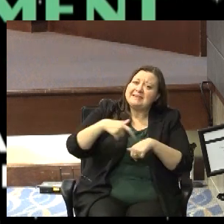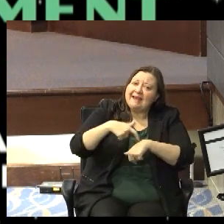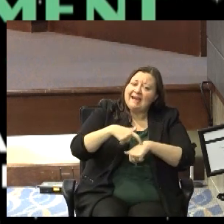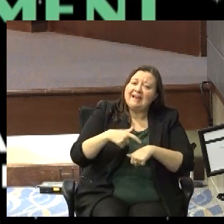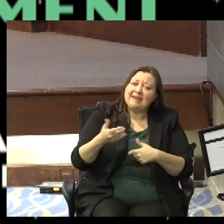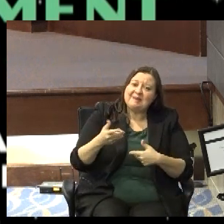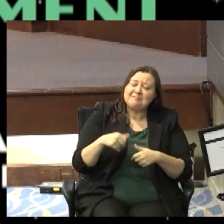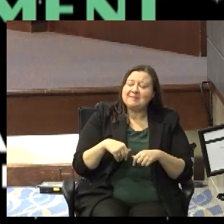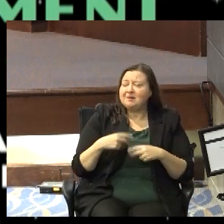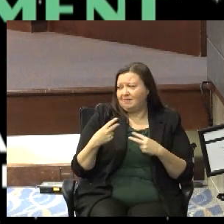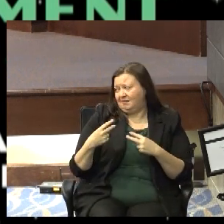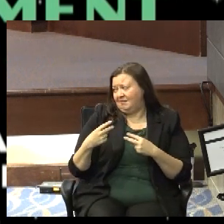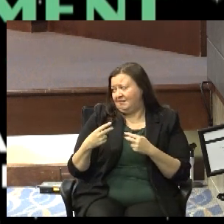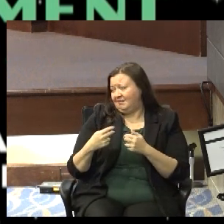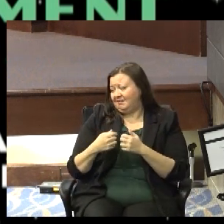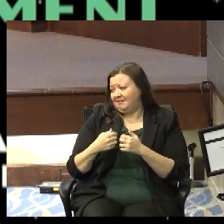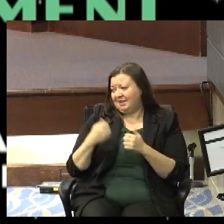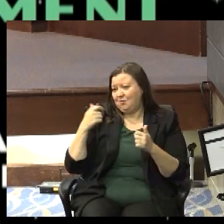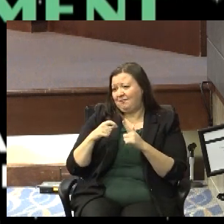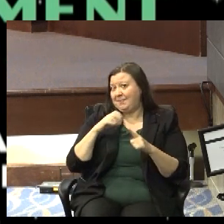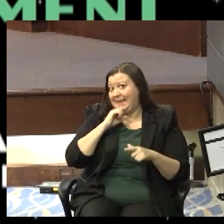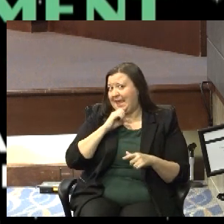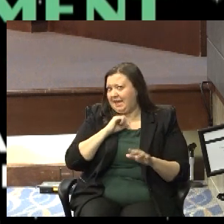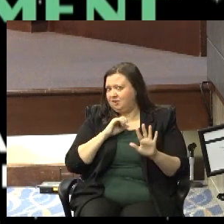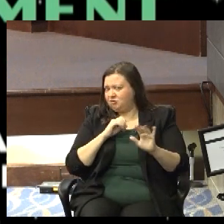You need to get away from the age stuff.